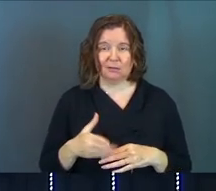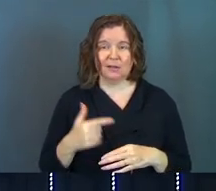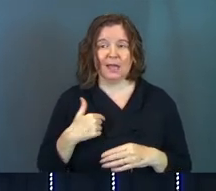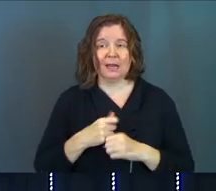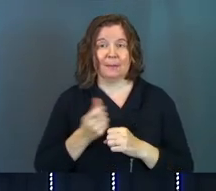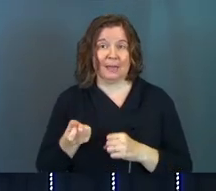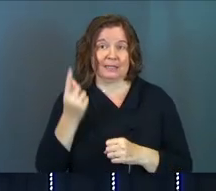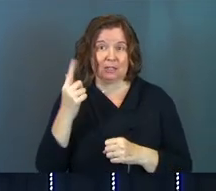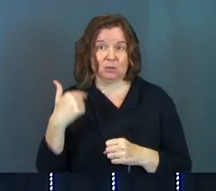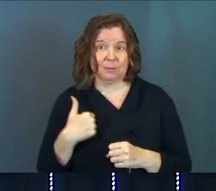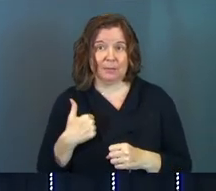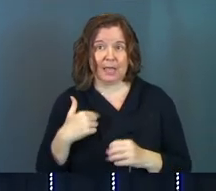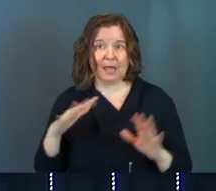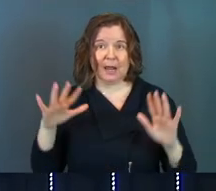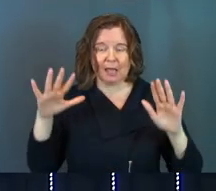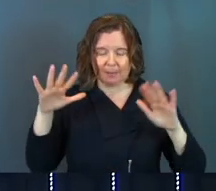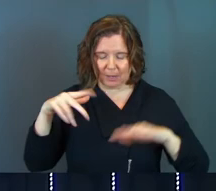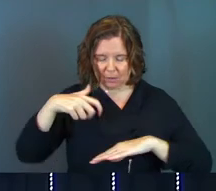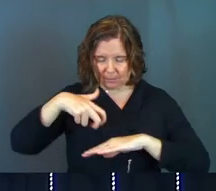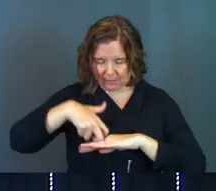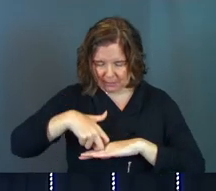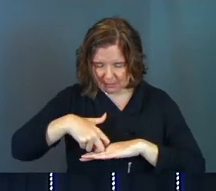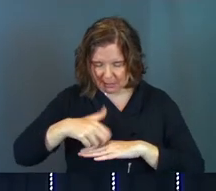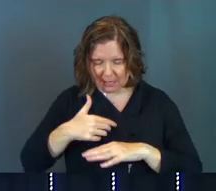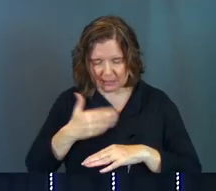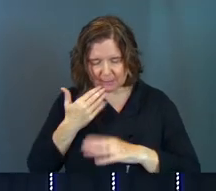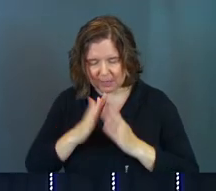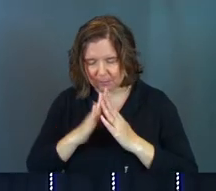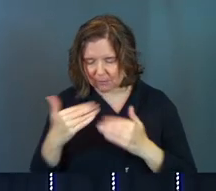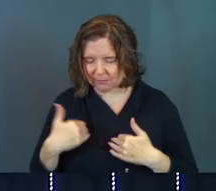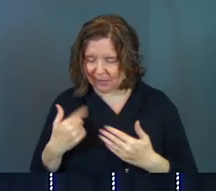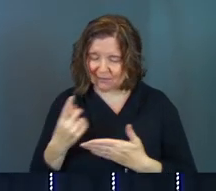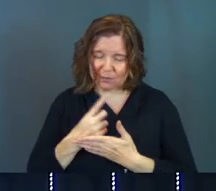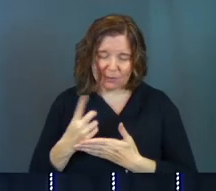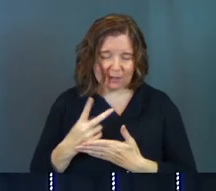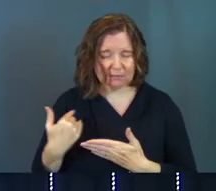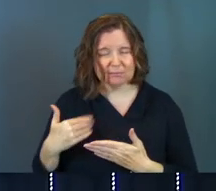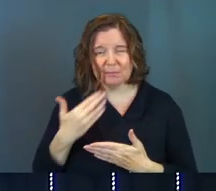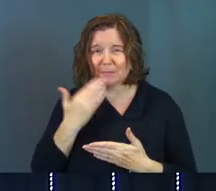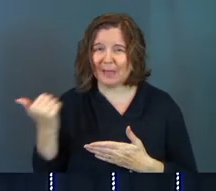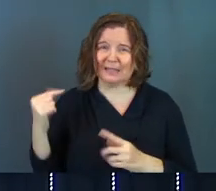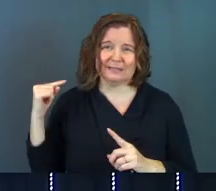and it made sense to me and I bowed down on my knees I had some of the best prayer I've had in weeks